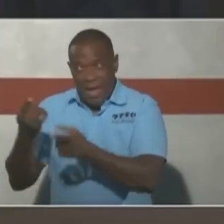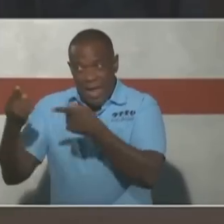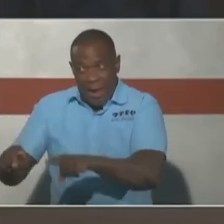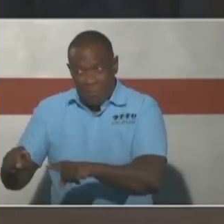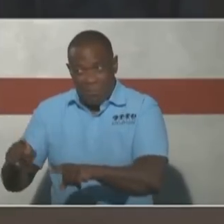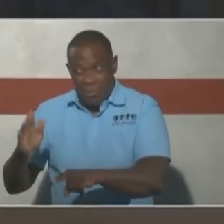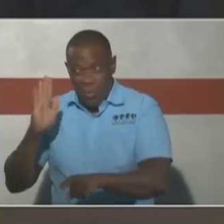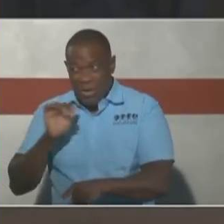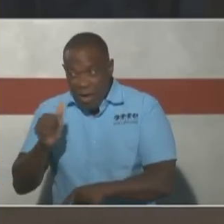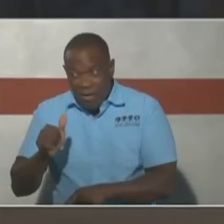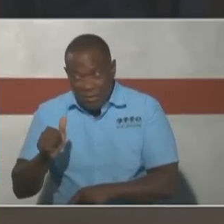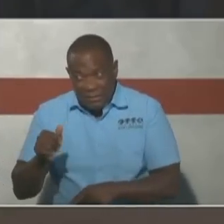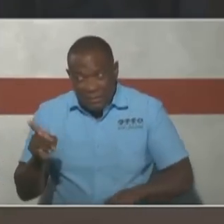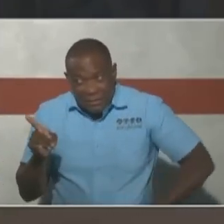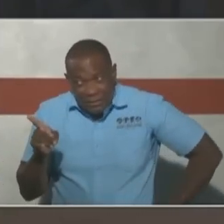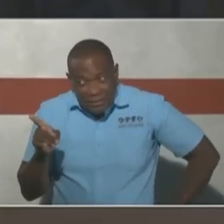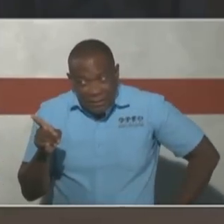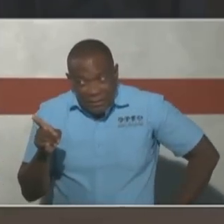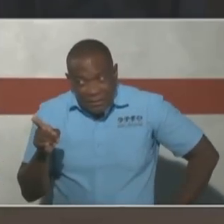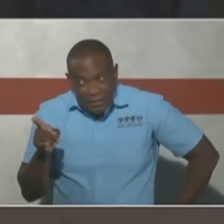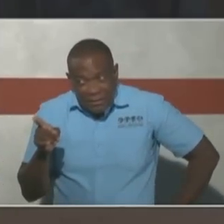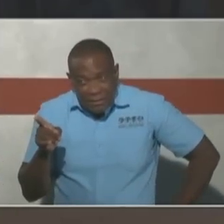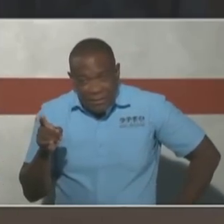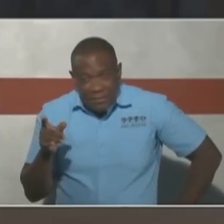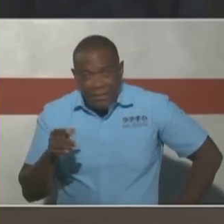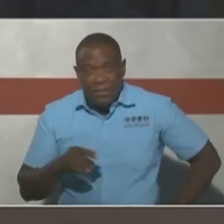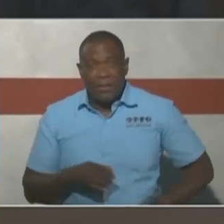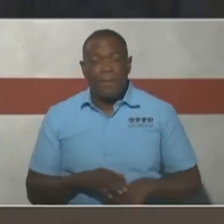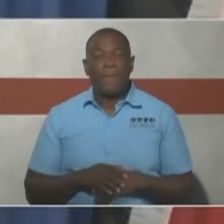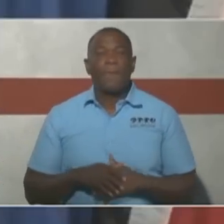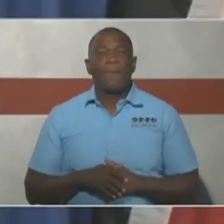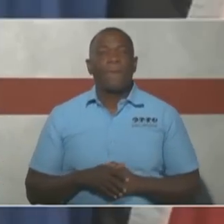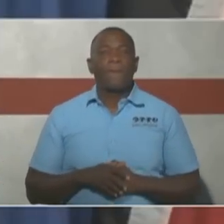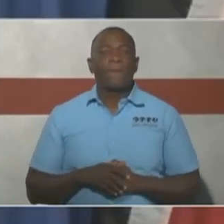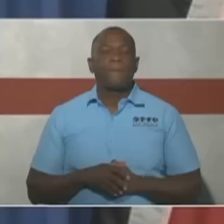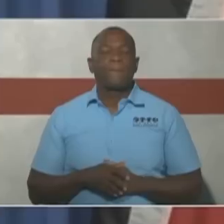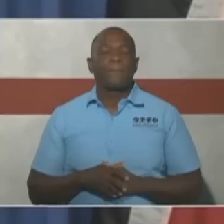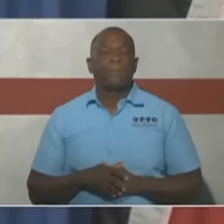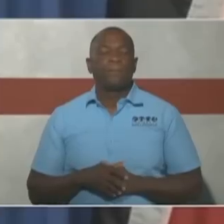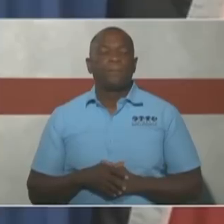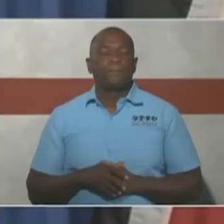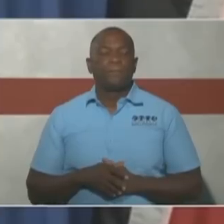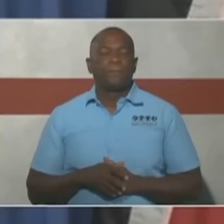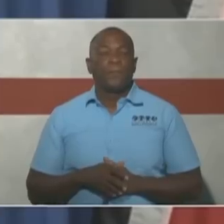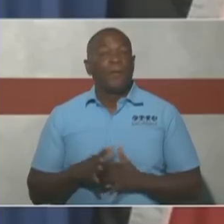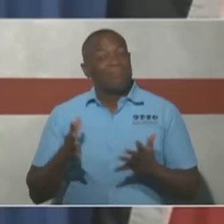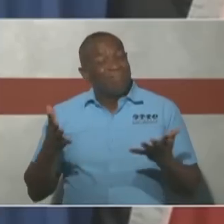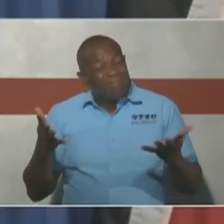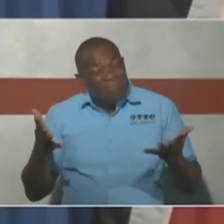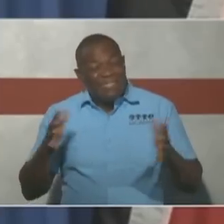follow-up, Prime Minister, so it's your hope, I guess the government's hope, that we would not see, again with the